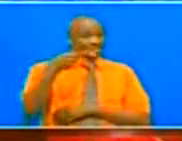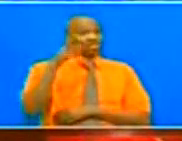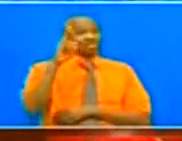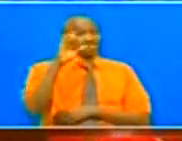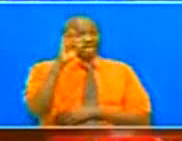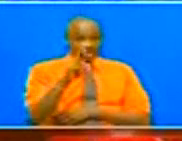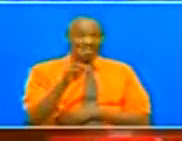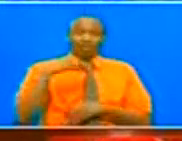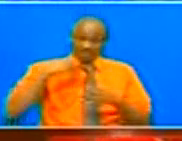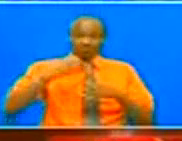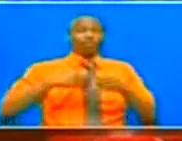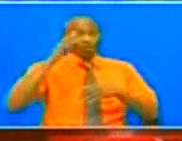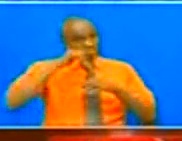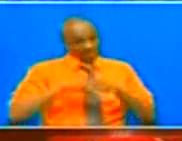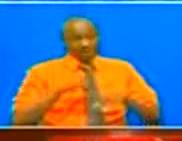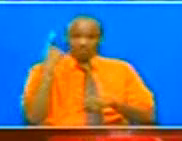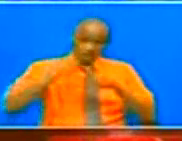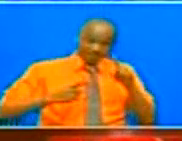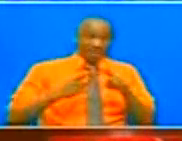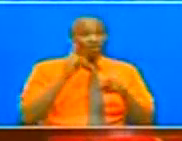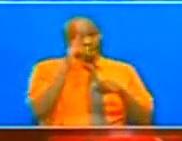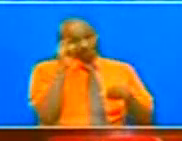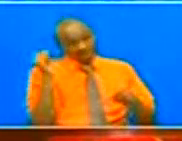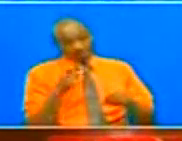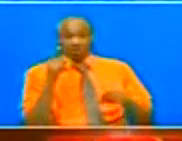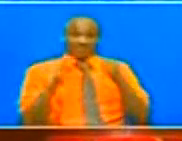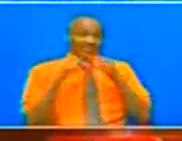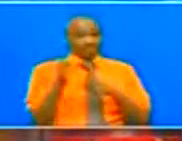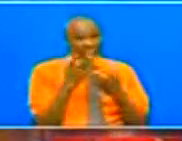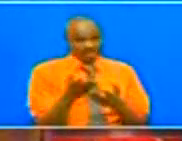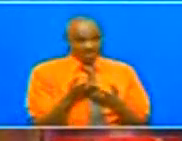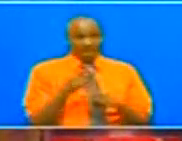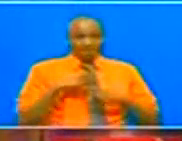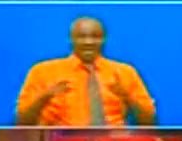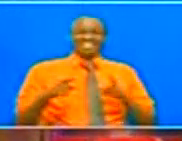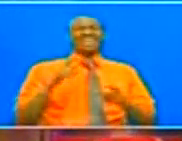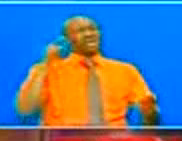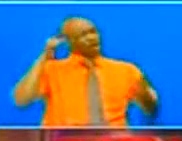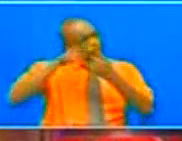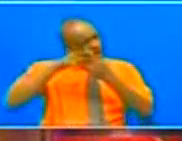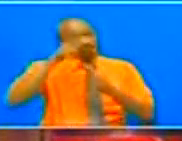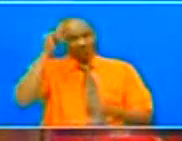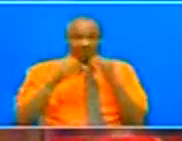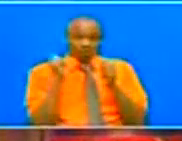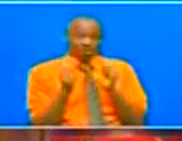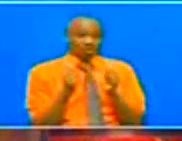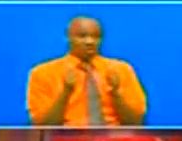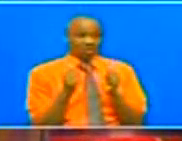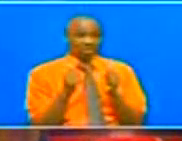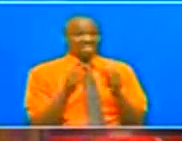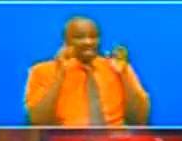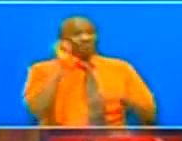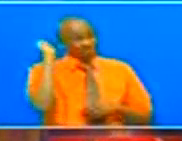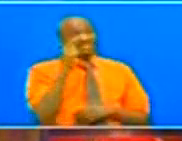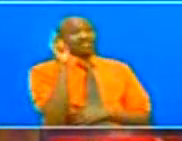ask for extension about 1 year or 6 months. But you're giving them an ultimatum. But ultimate goal, if President